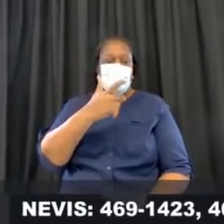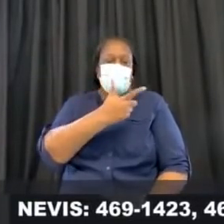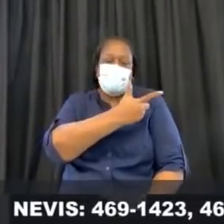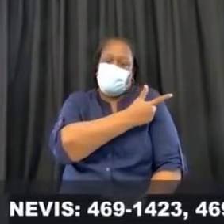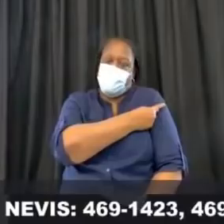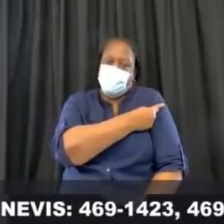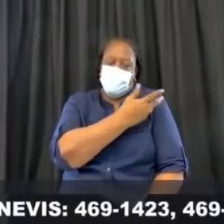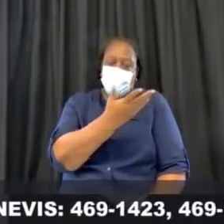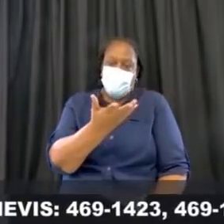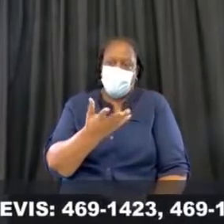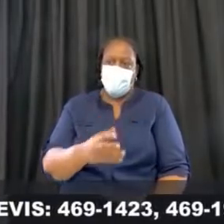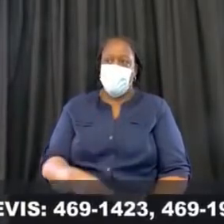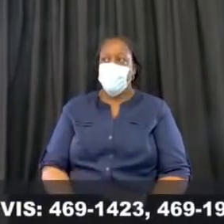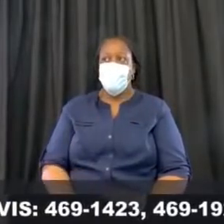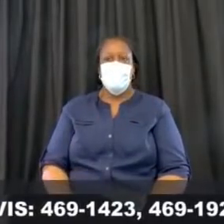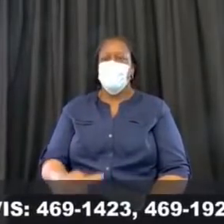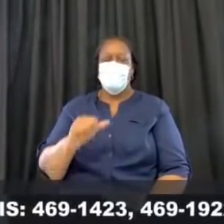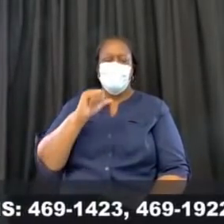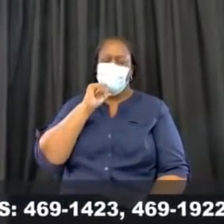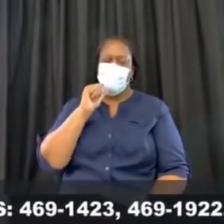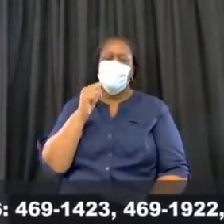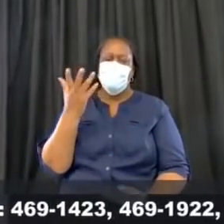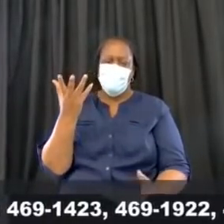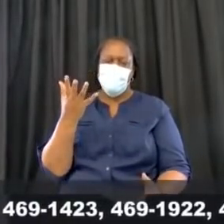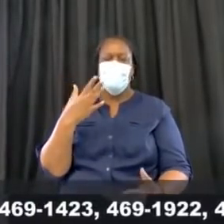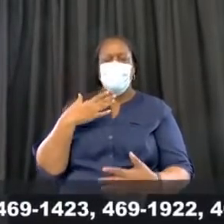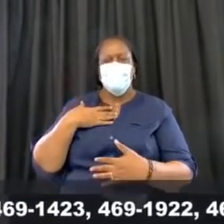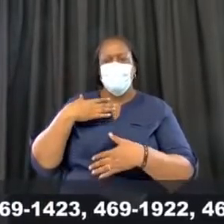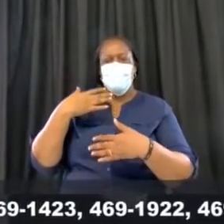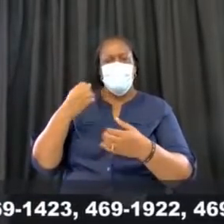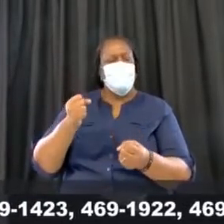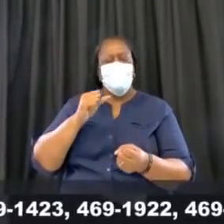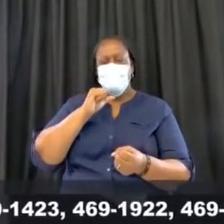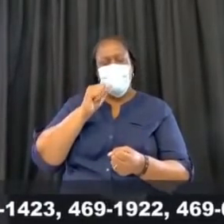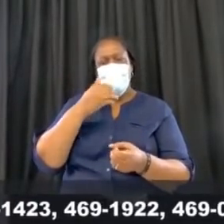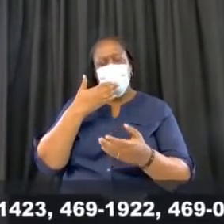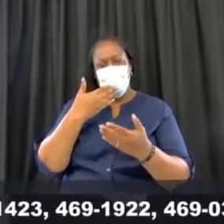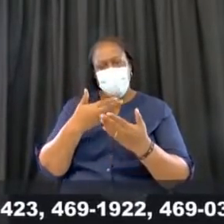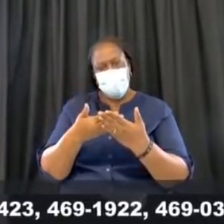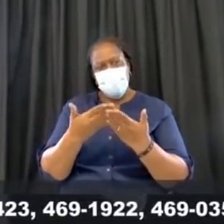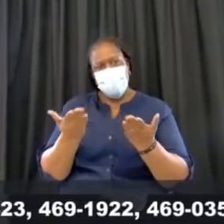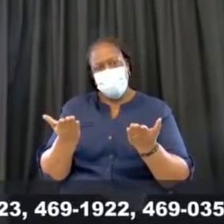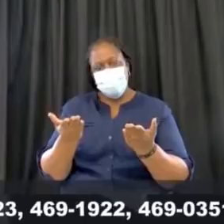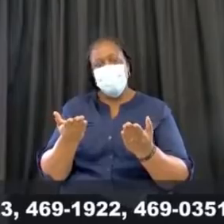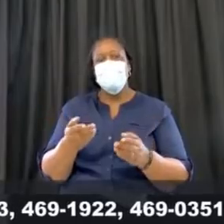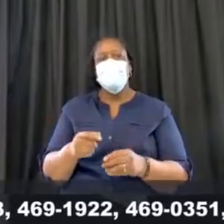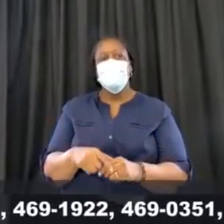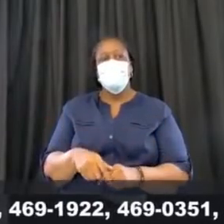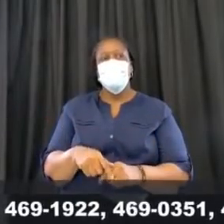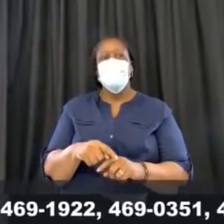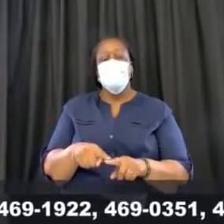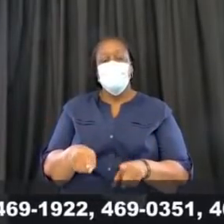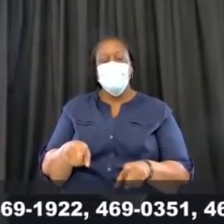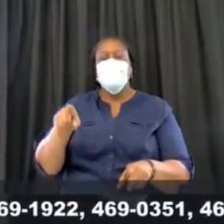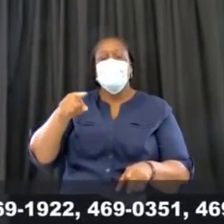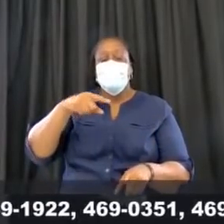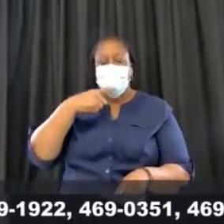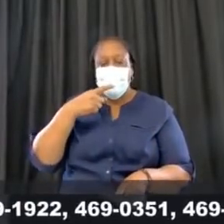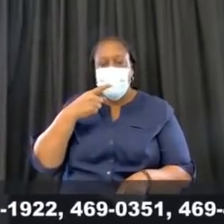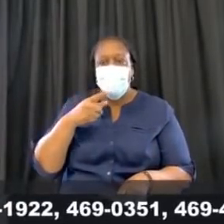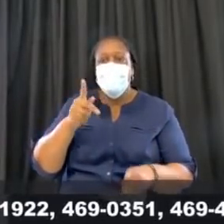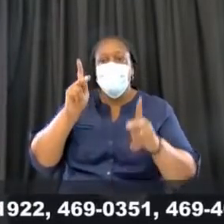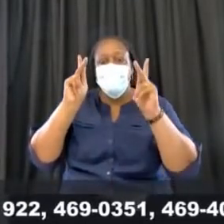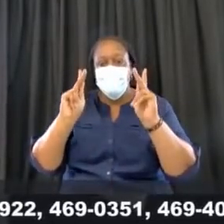now because he could not be, based on his health status. But this brings home the point that we make all the time.